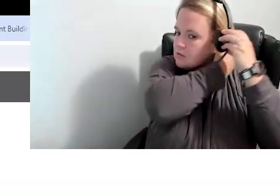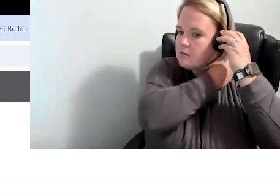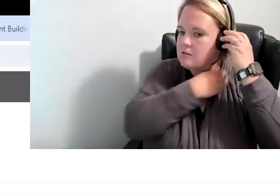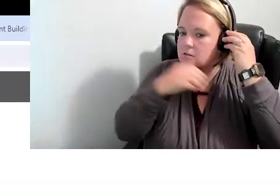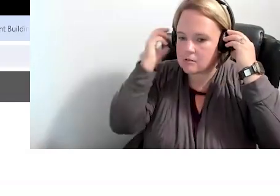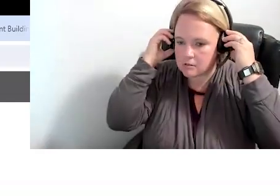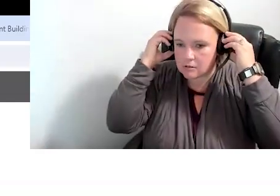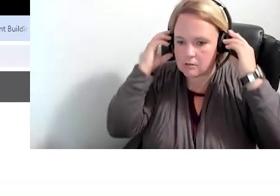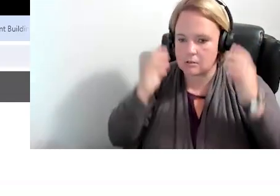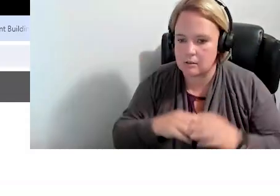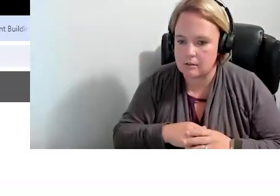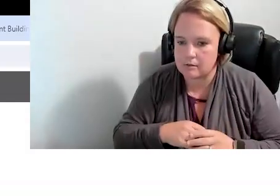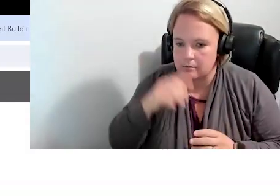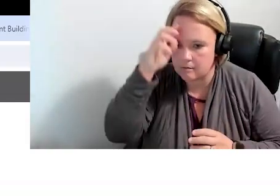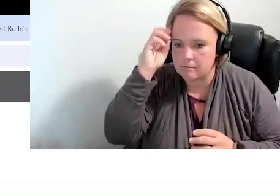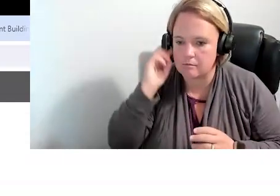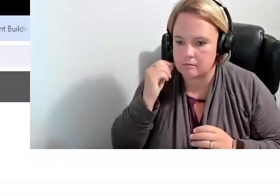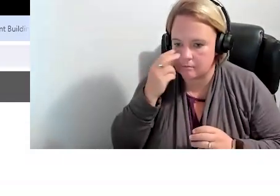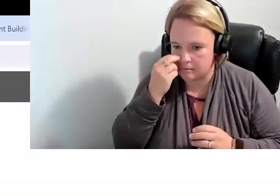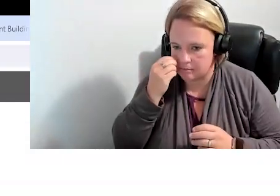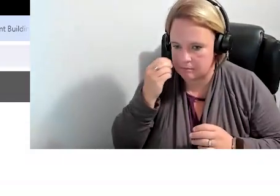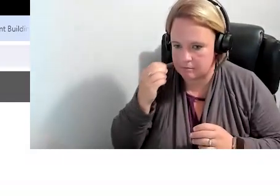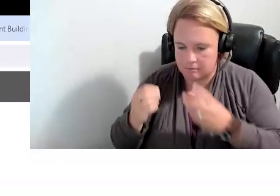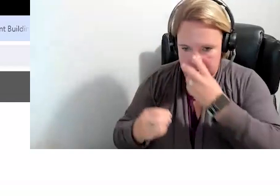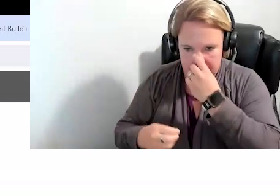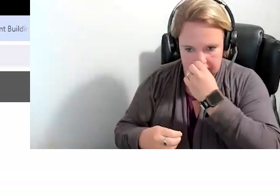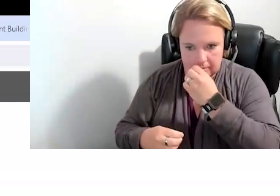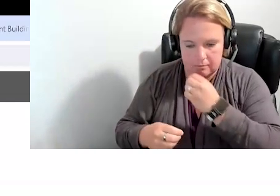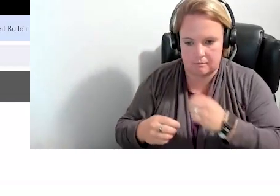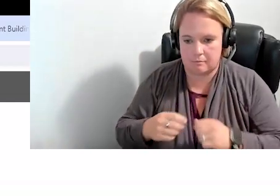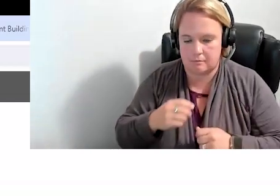starts with them like, what's your understanding?